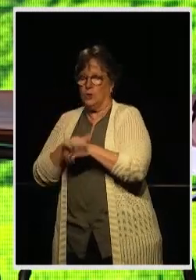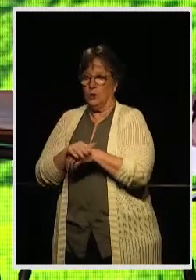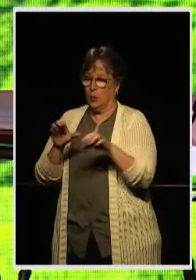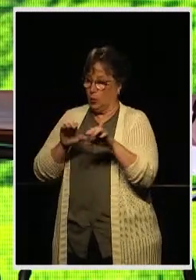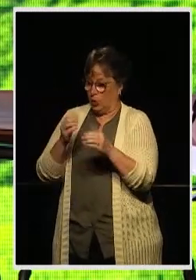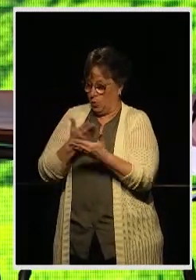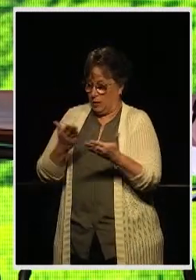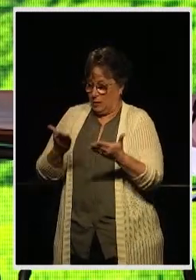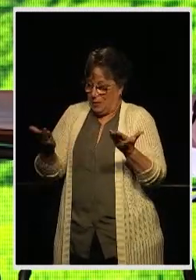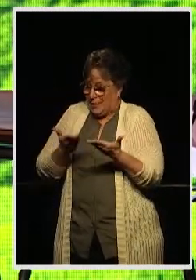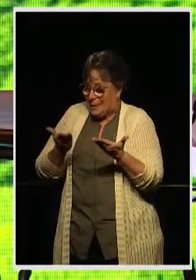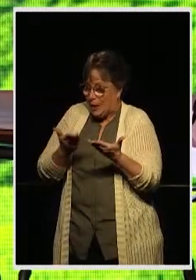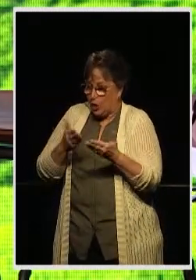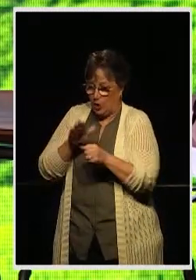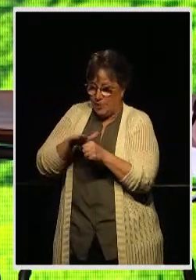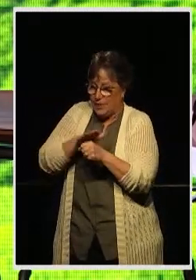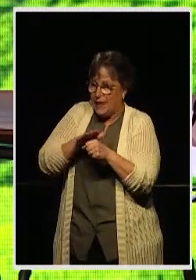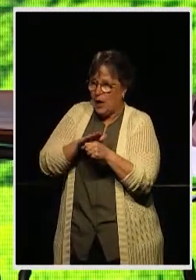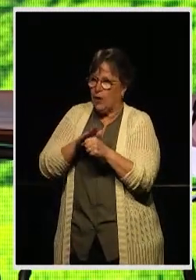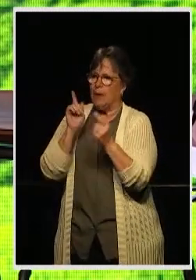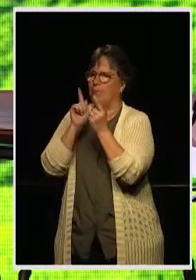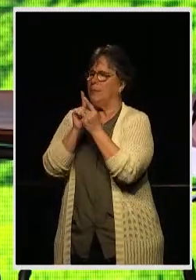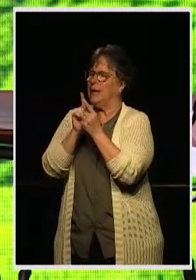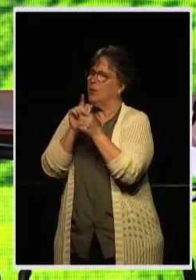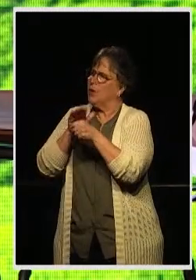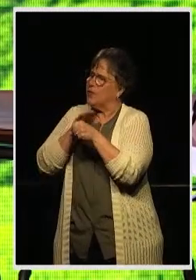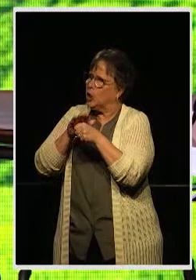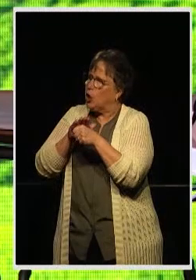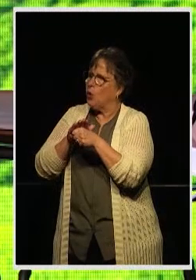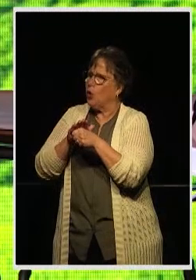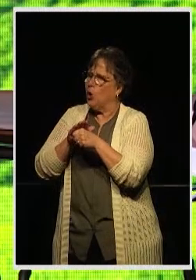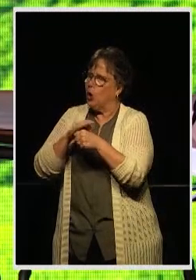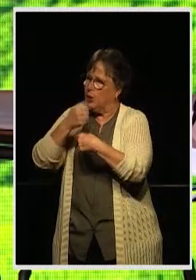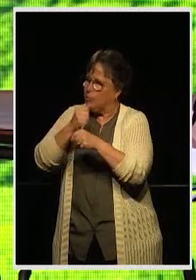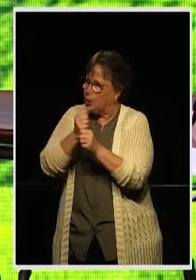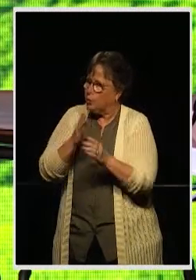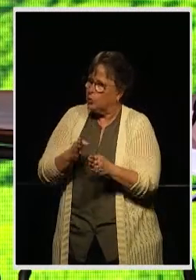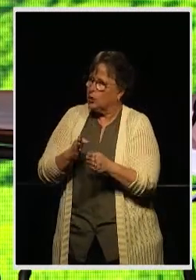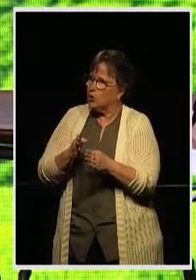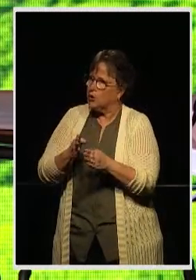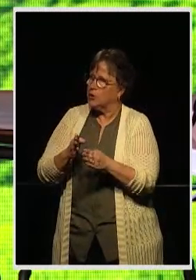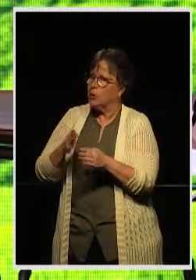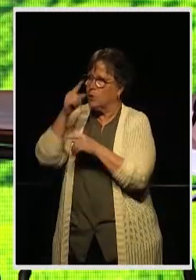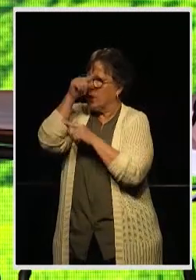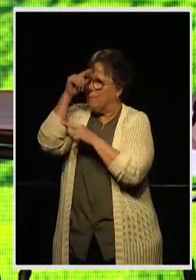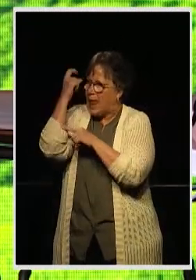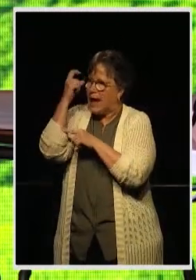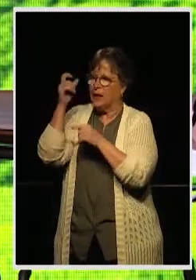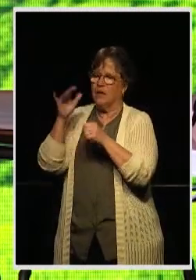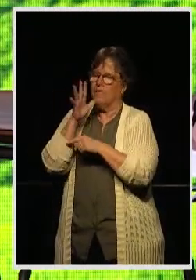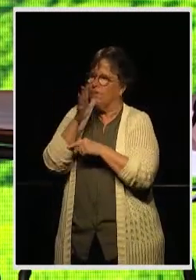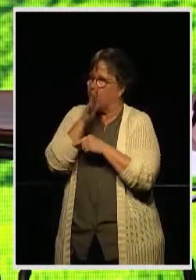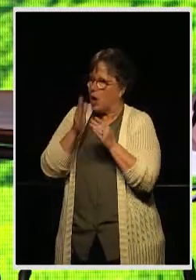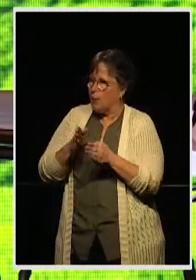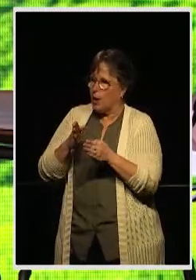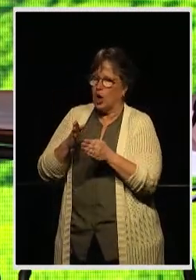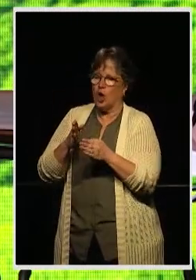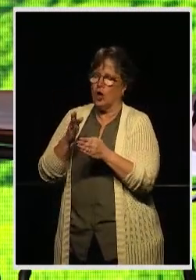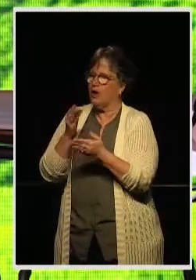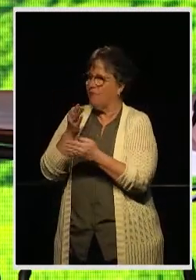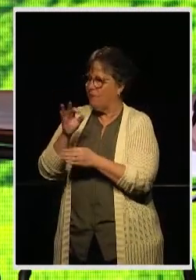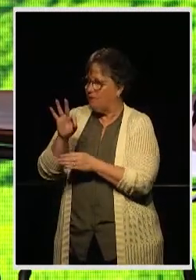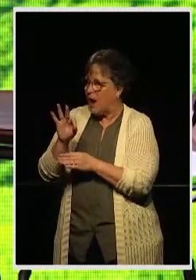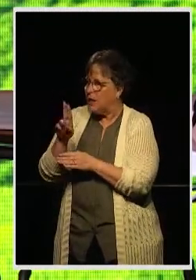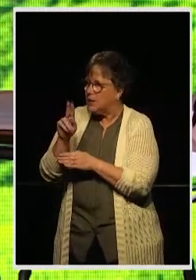County, meeting with some local producers from the Black Farmer Fund to ask them questions about what they're trying to accomplish in food